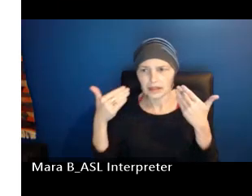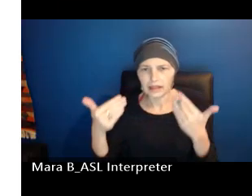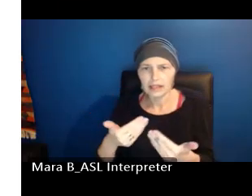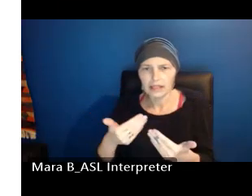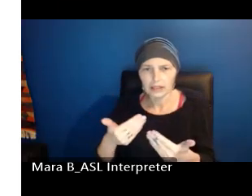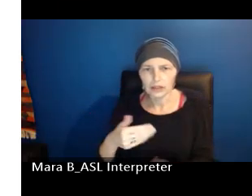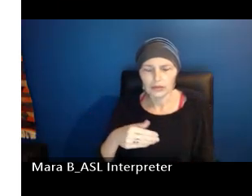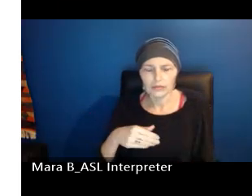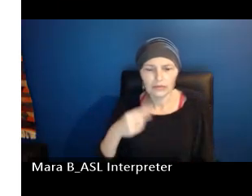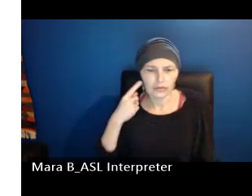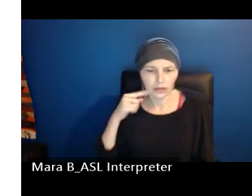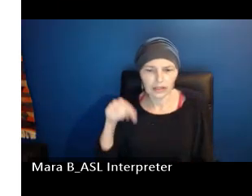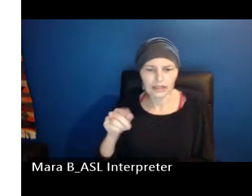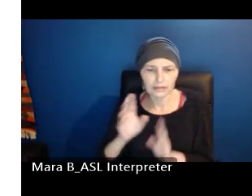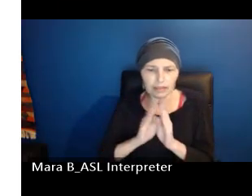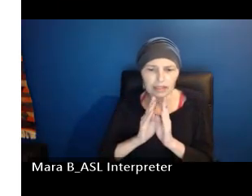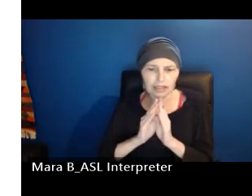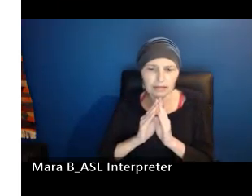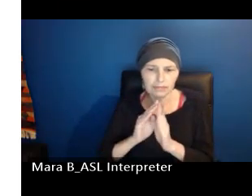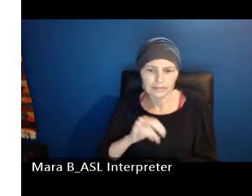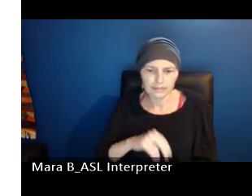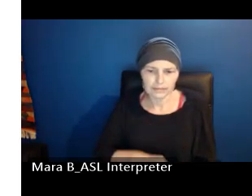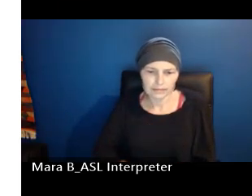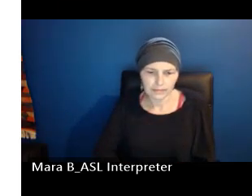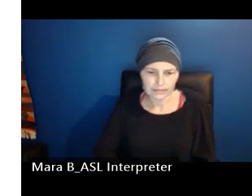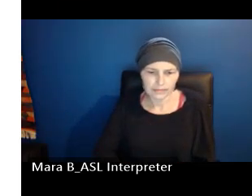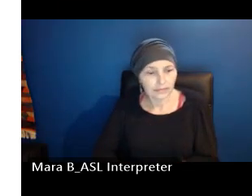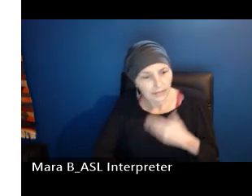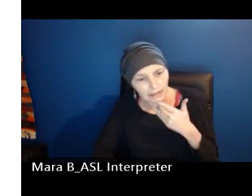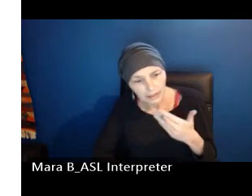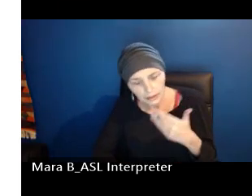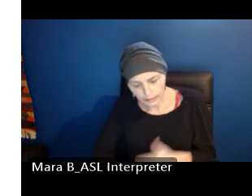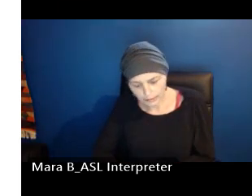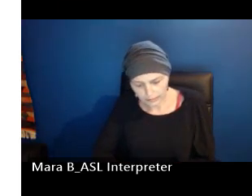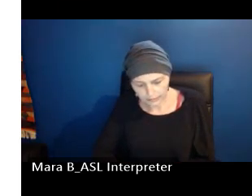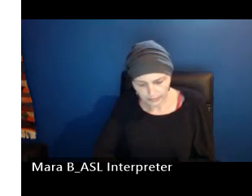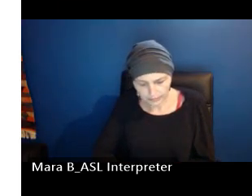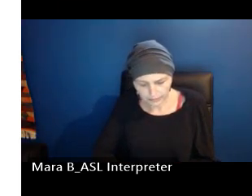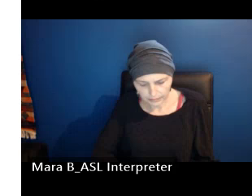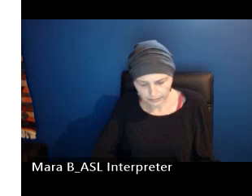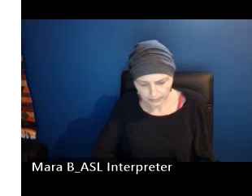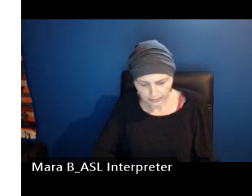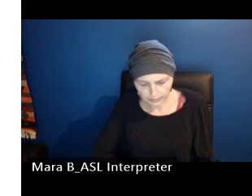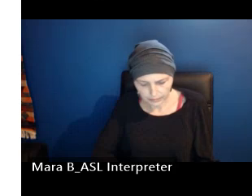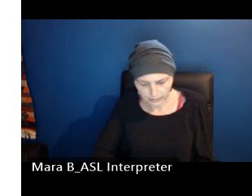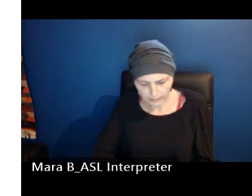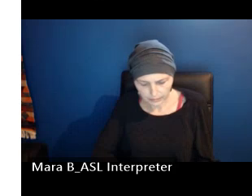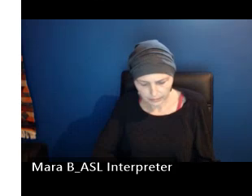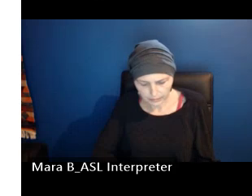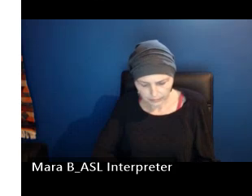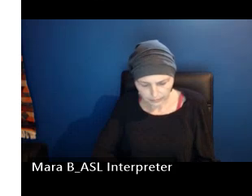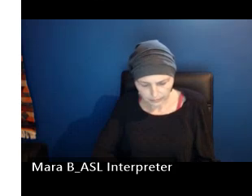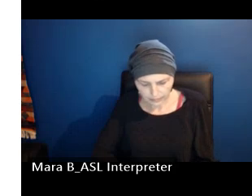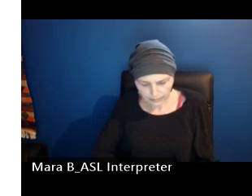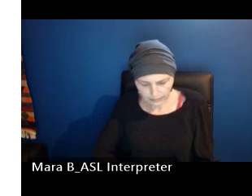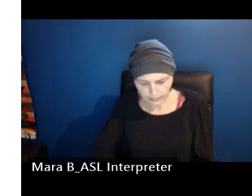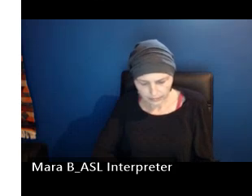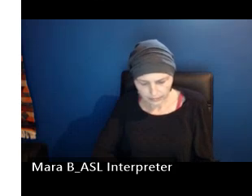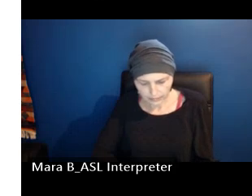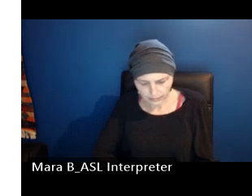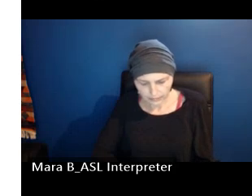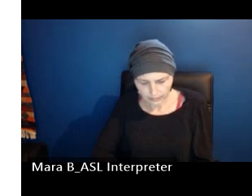this hearing today, and thank you. Thank you for participating. Our next speaker is Reg